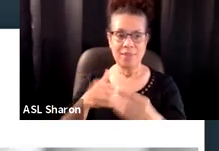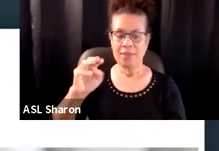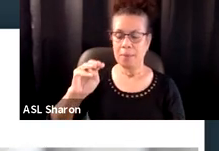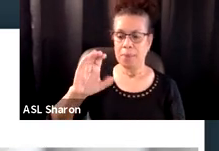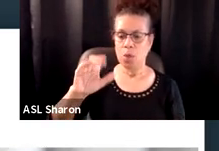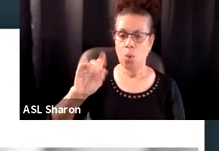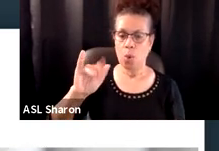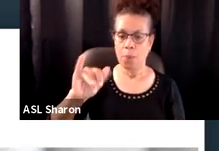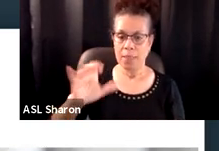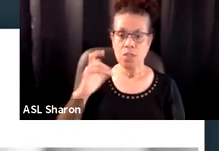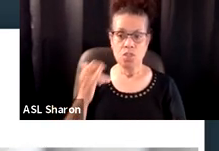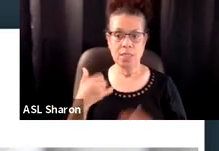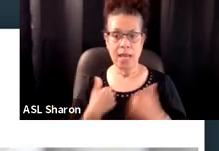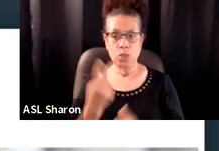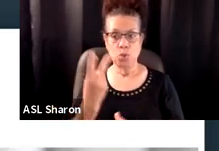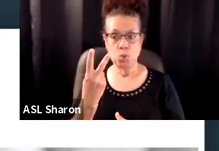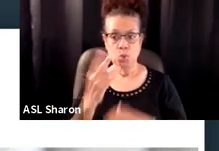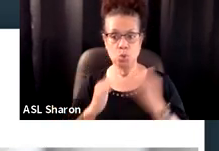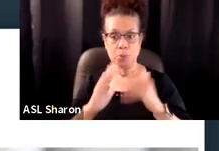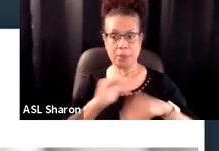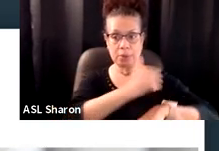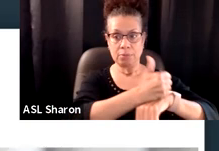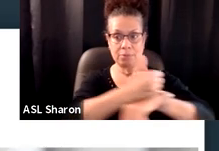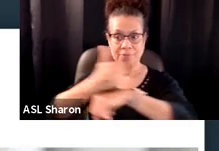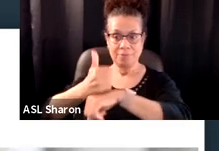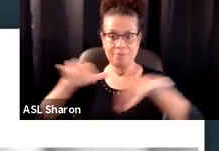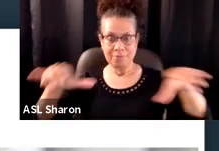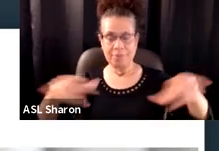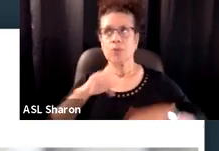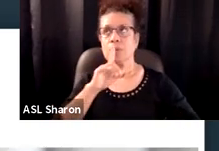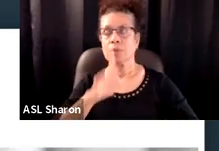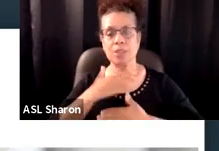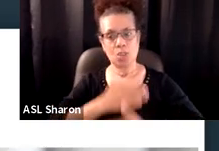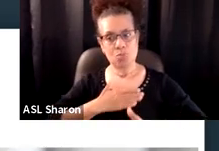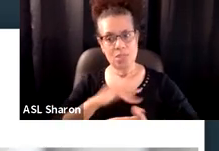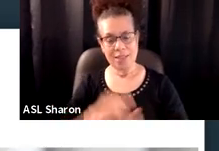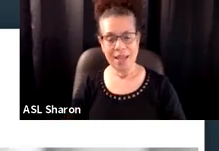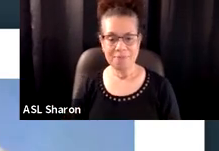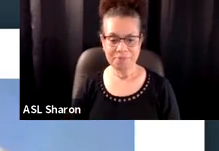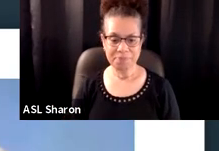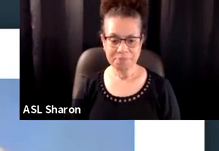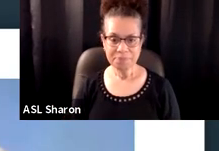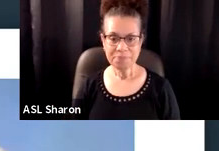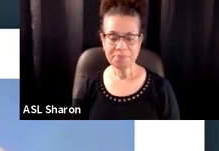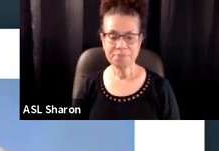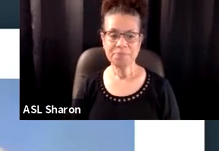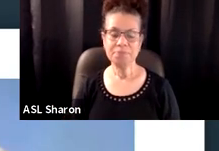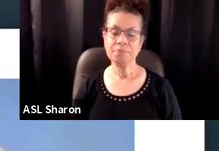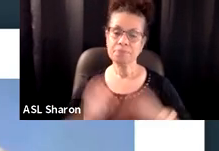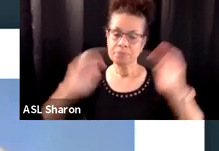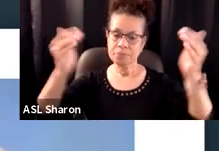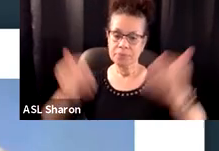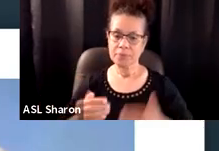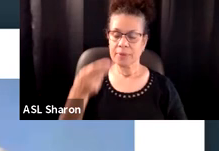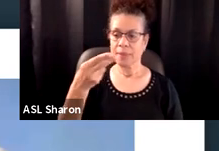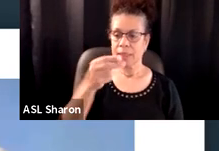actually leading across two buildings right now so we really appreciate her for that next i'd like to introduce mr hai